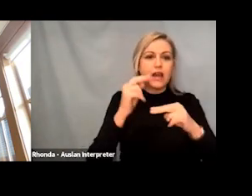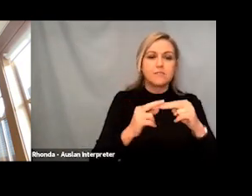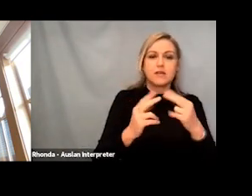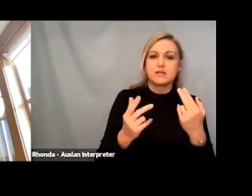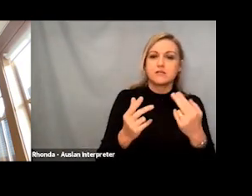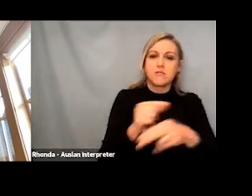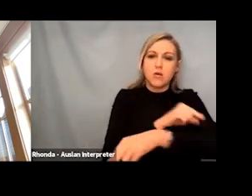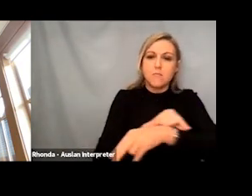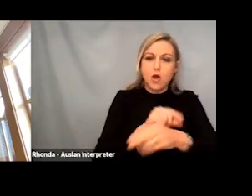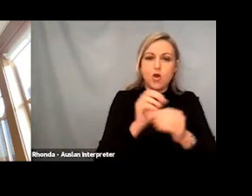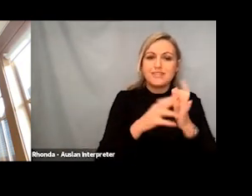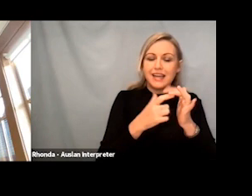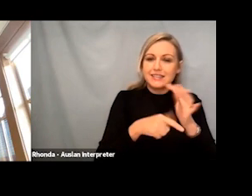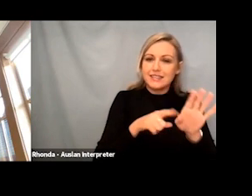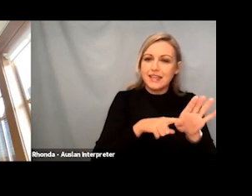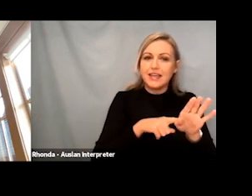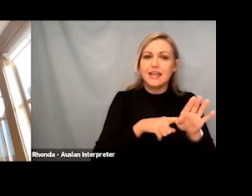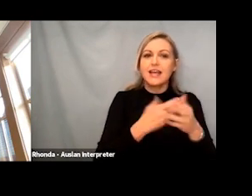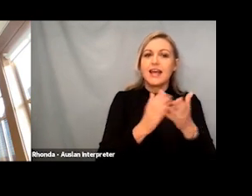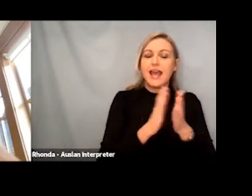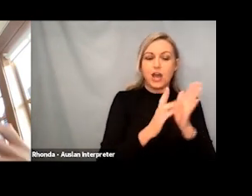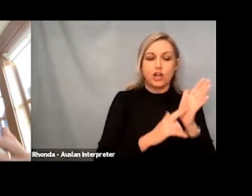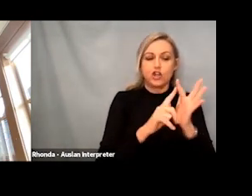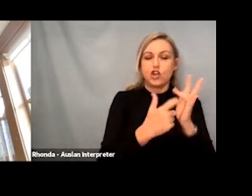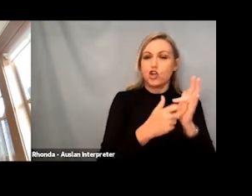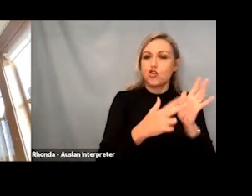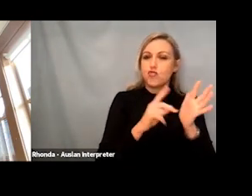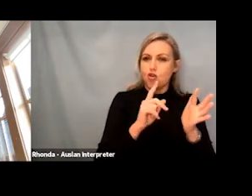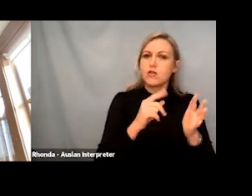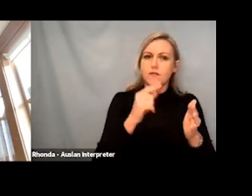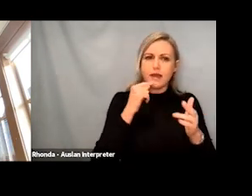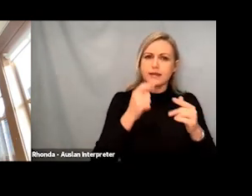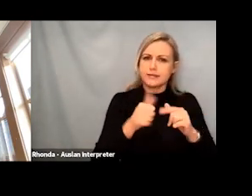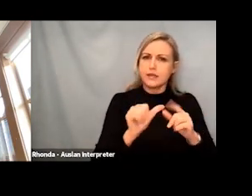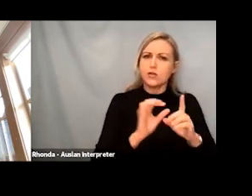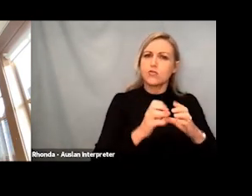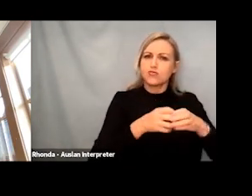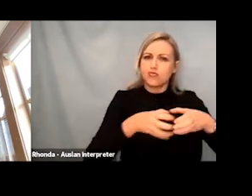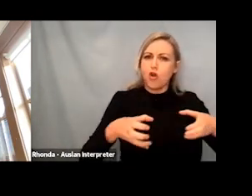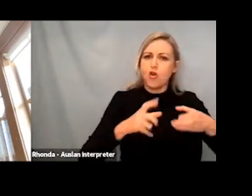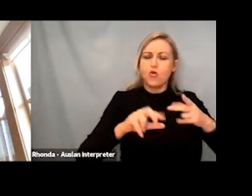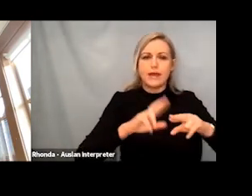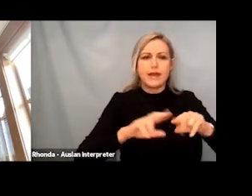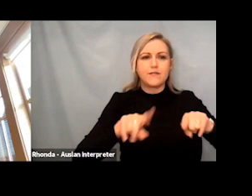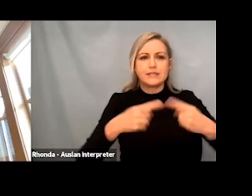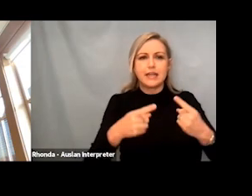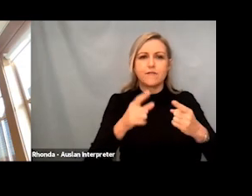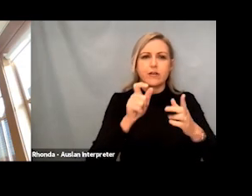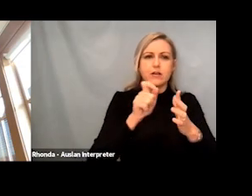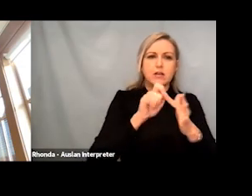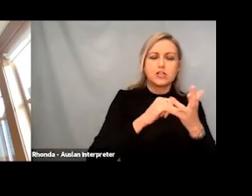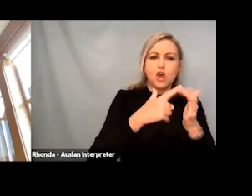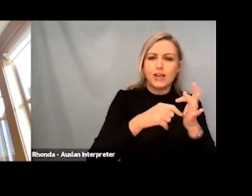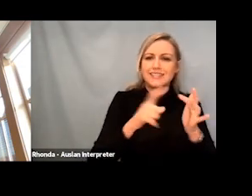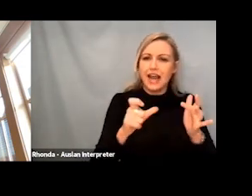parts of neurons anatomically growing with exposure to different psychedelic